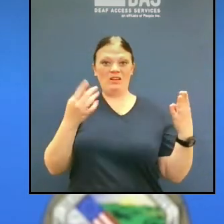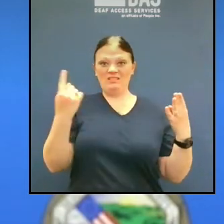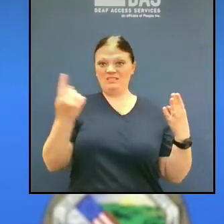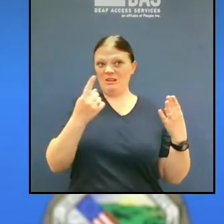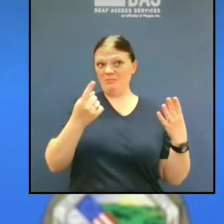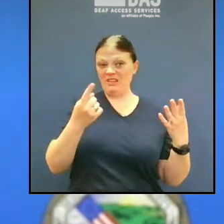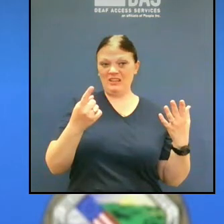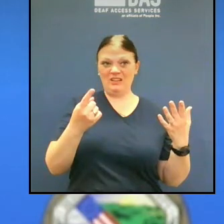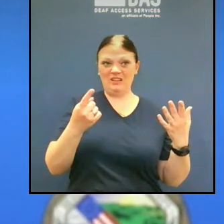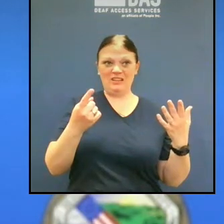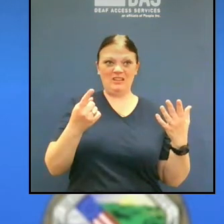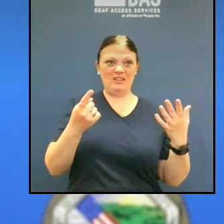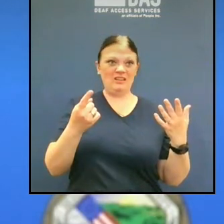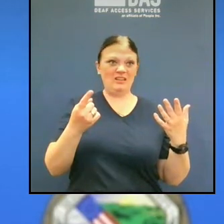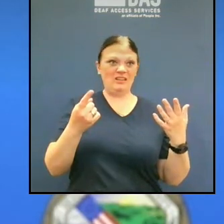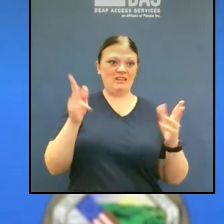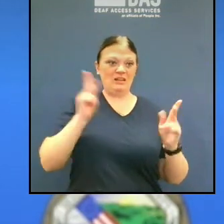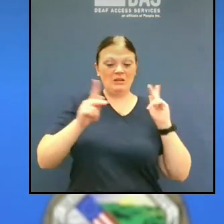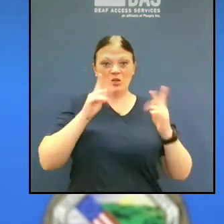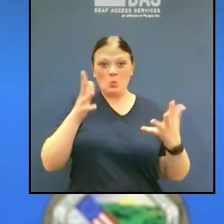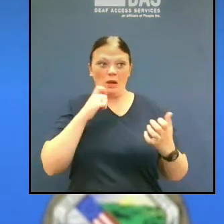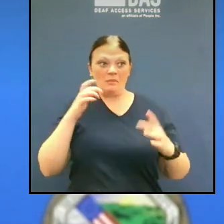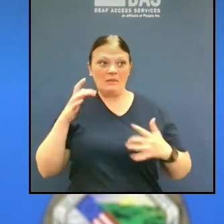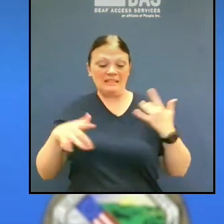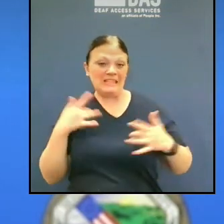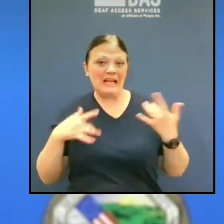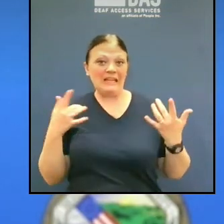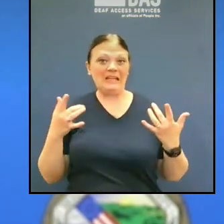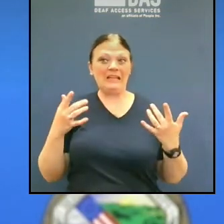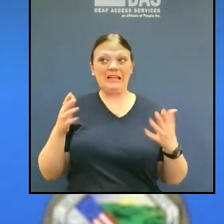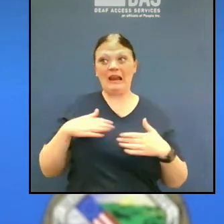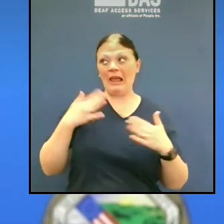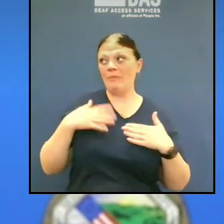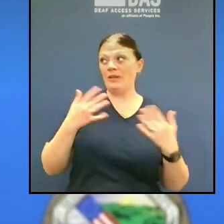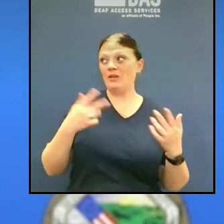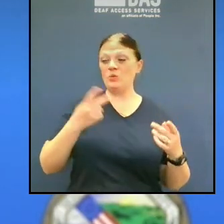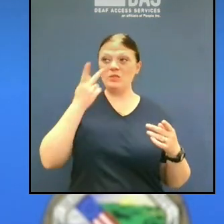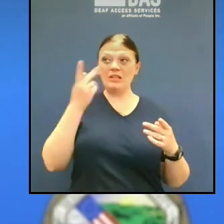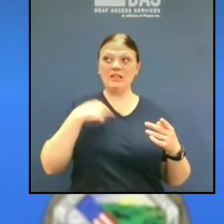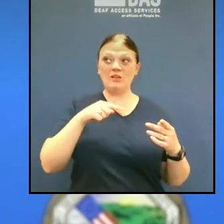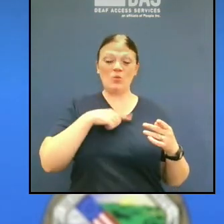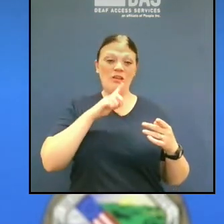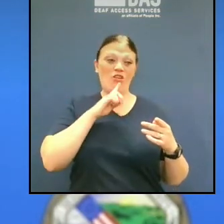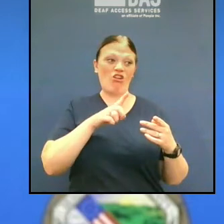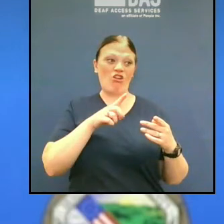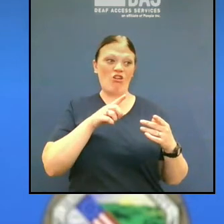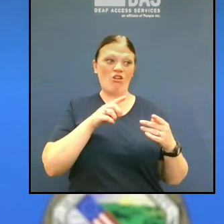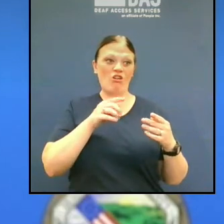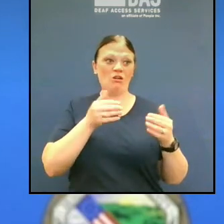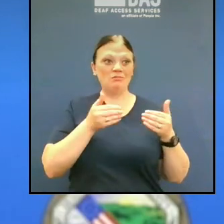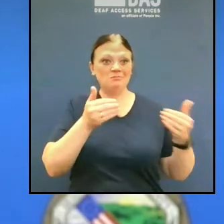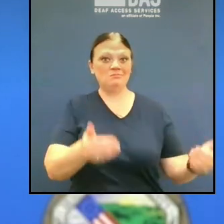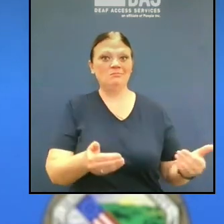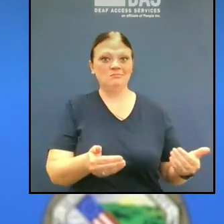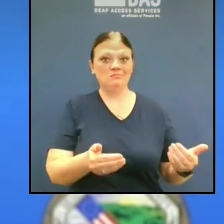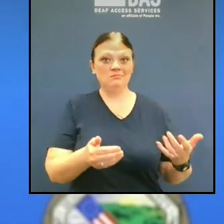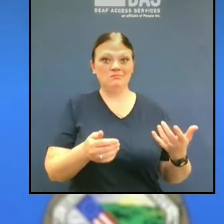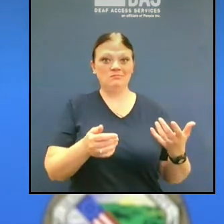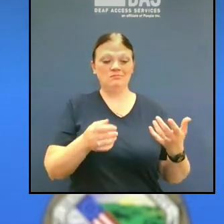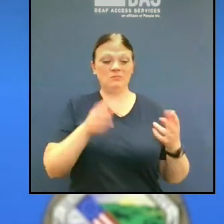think people need to know, I know lots of people are very excited and happy to see that we are moving forward again to the path to